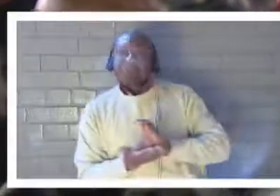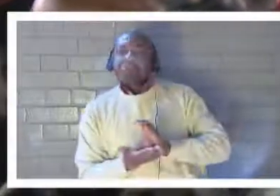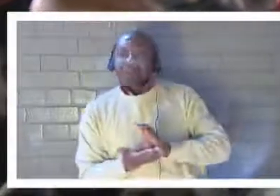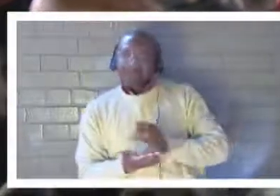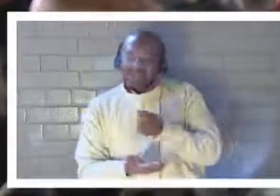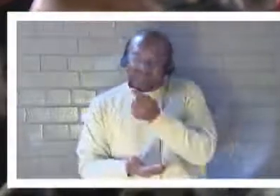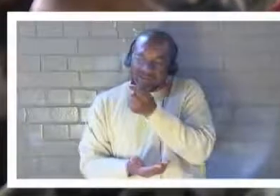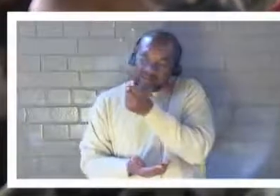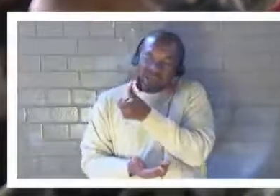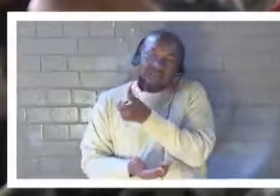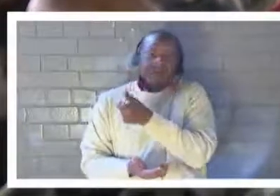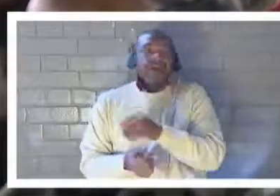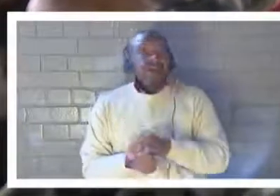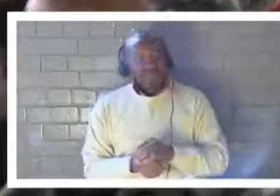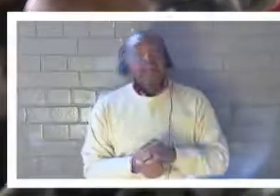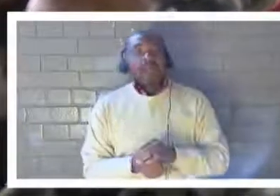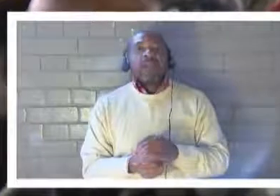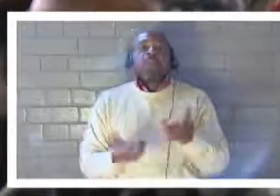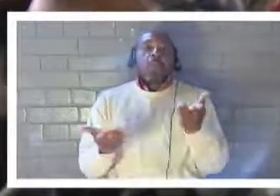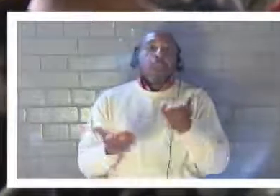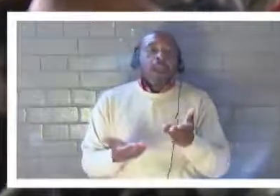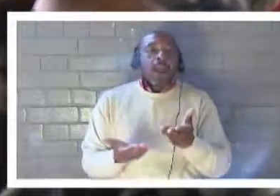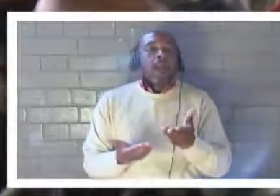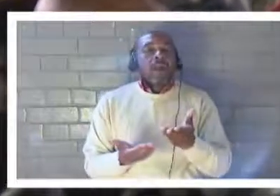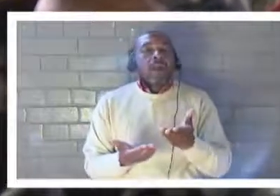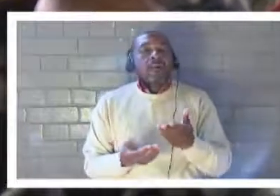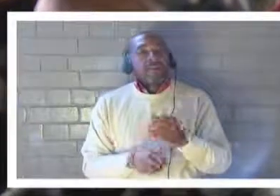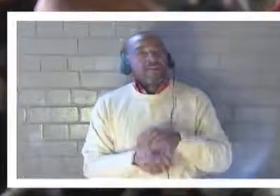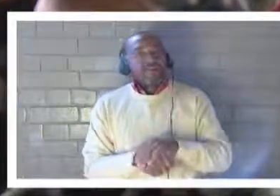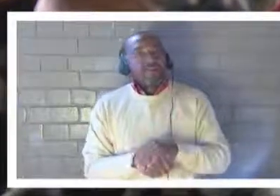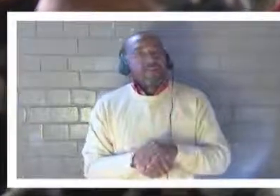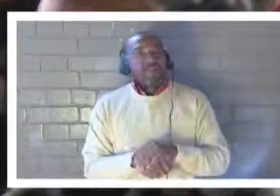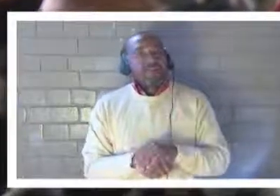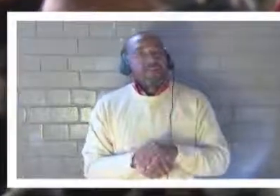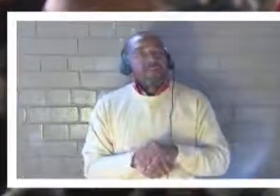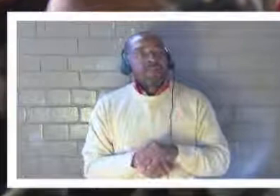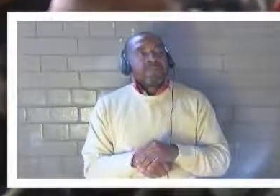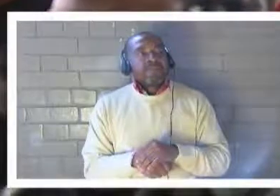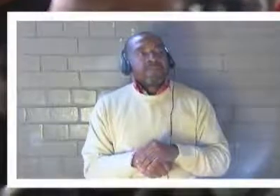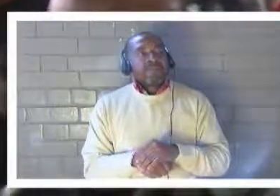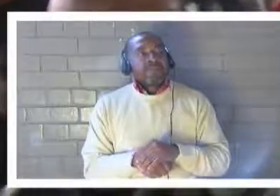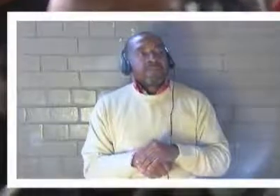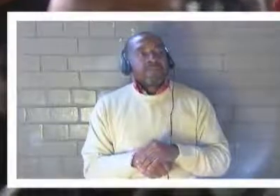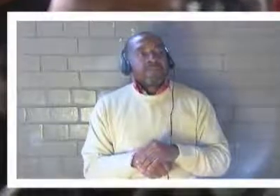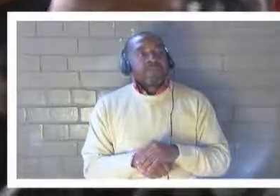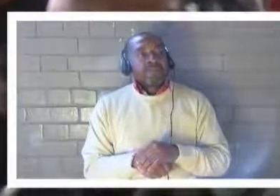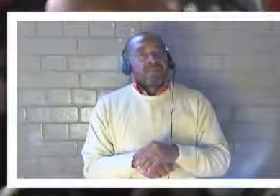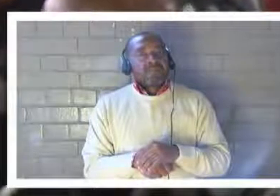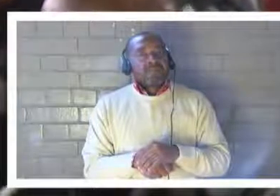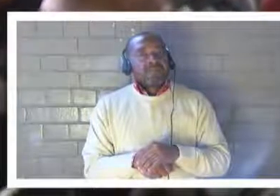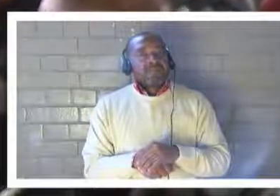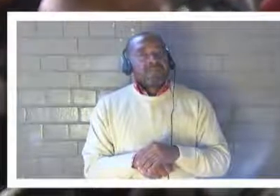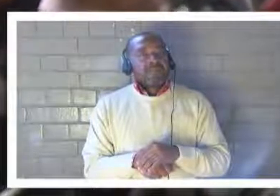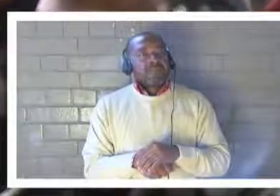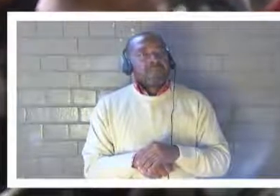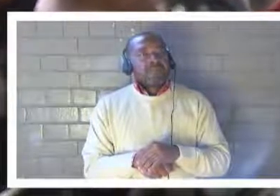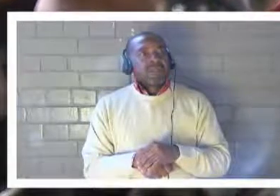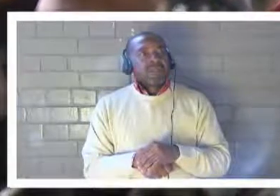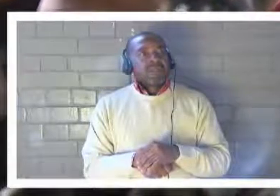which might as well be a solution, to say, let the budget be informed by the needs of